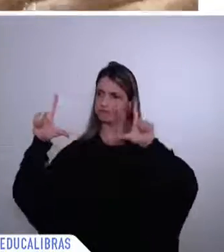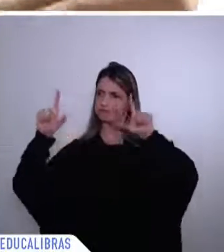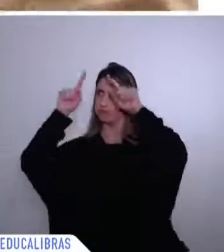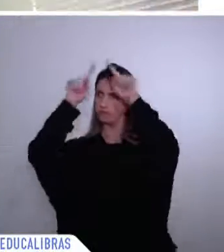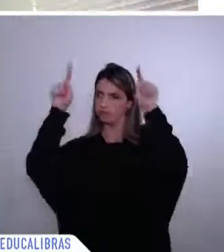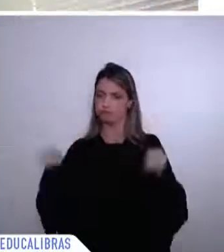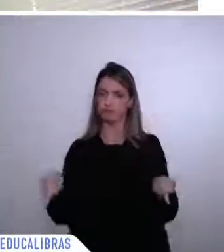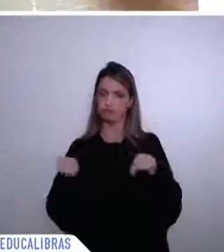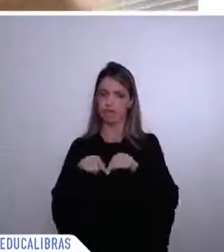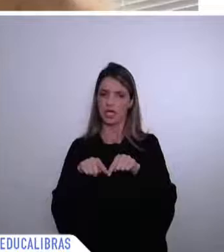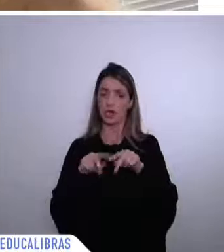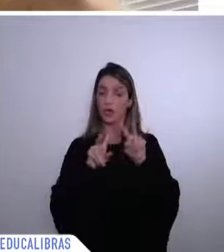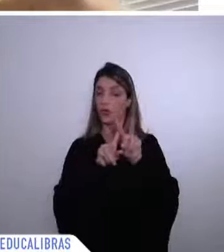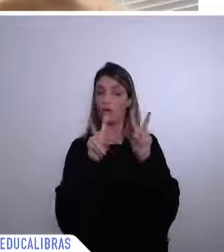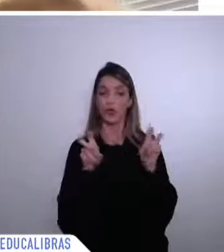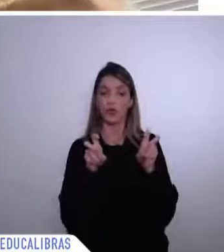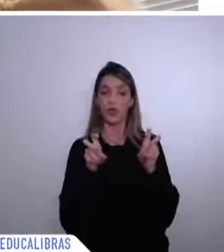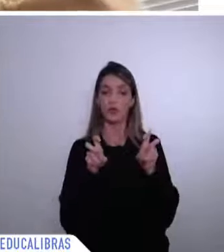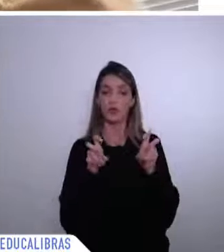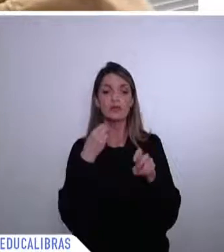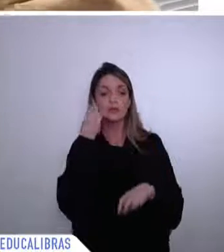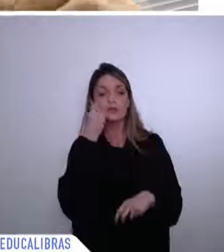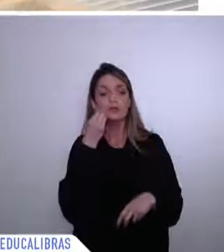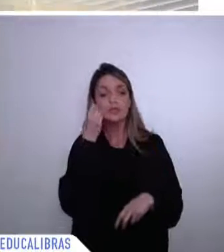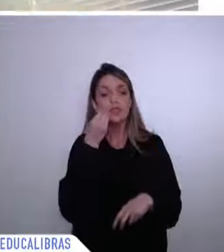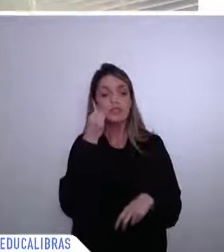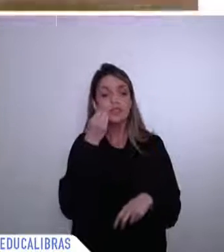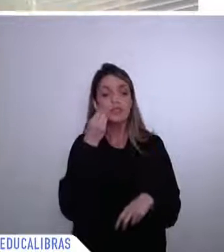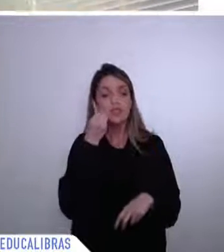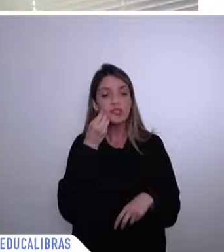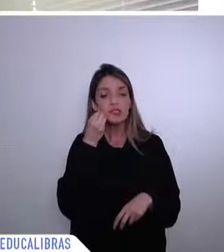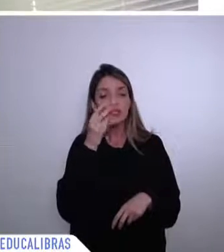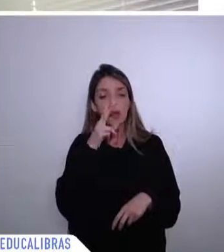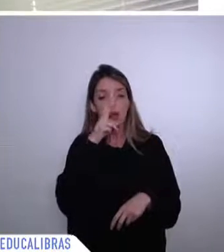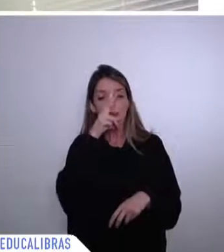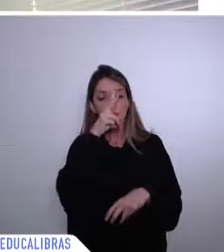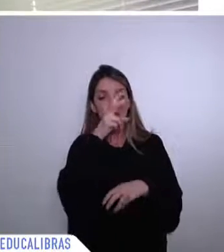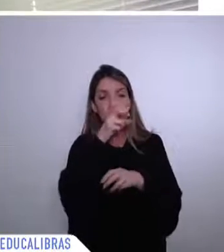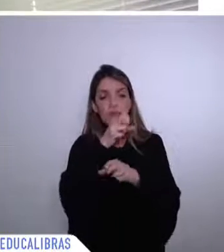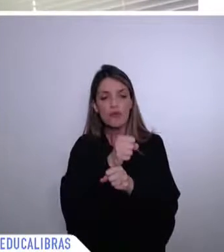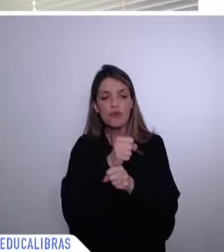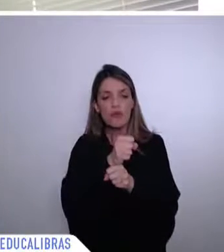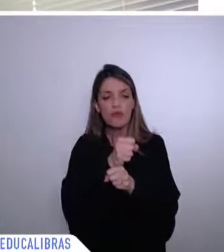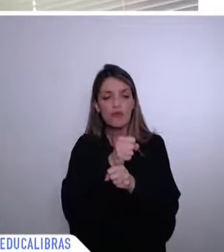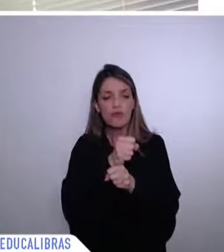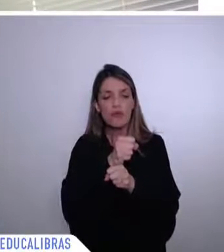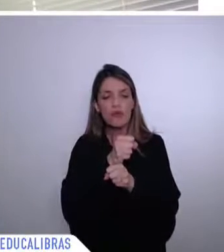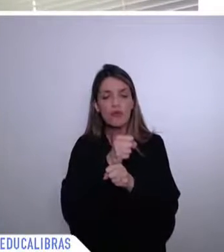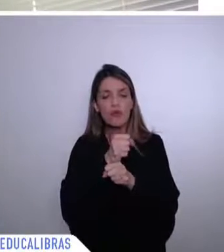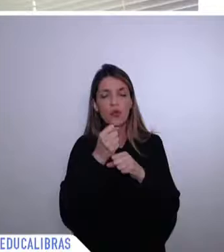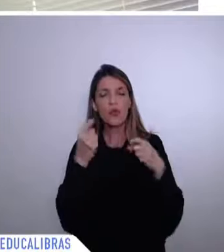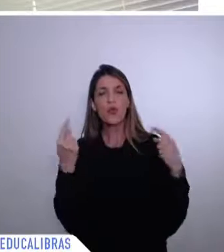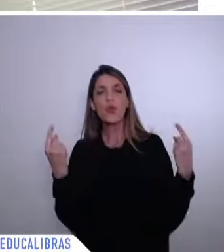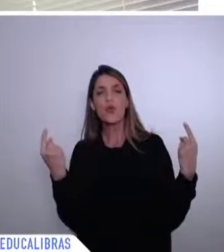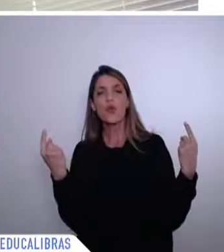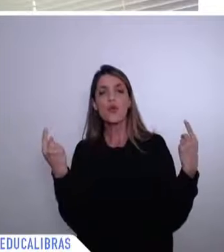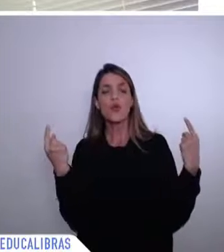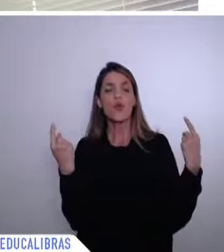panel, and during that panel, they covered experiences which strengthened